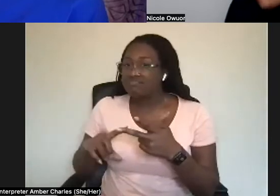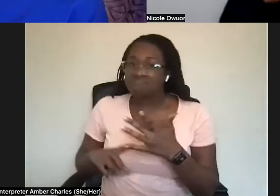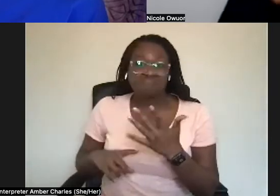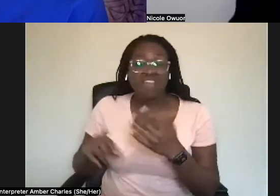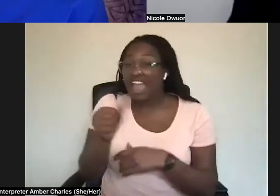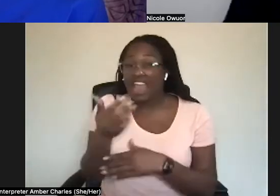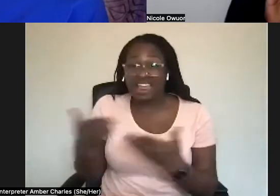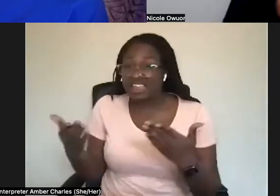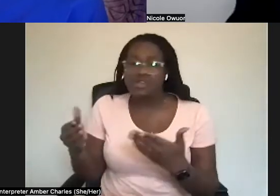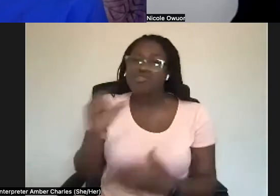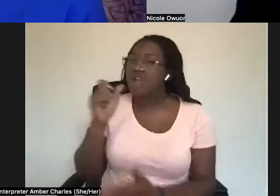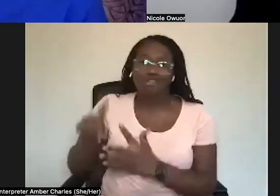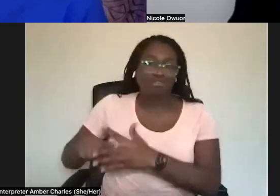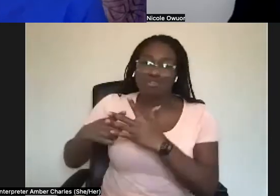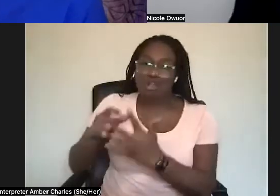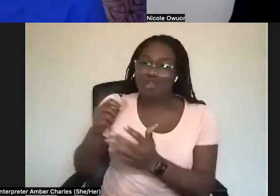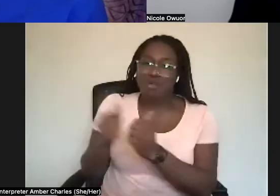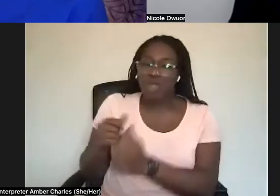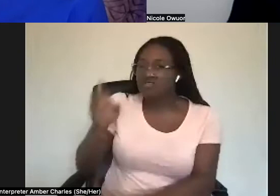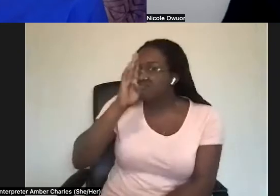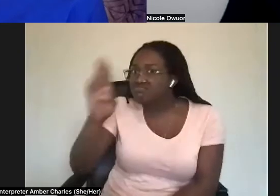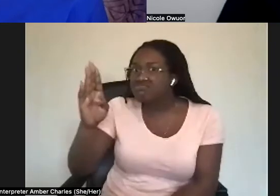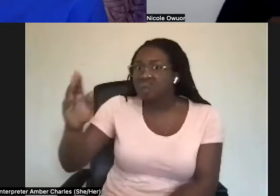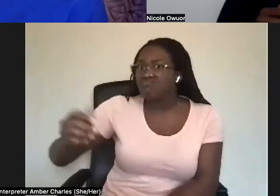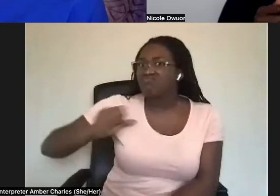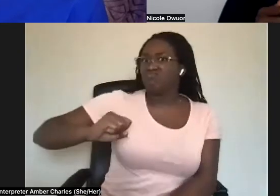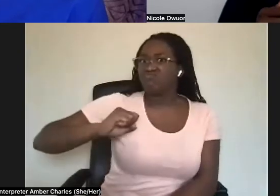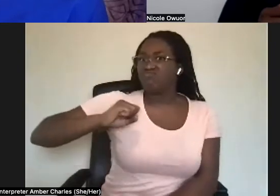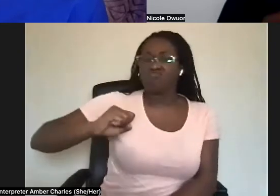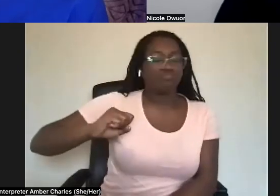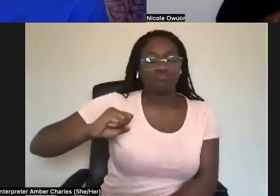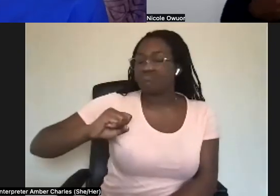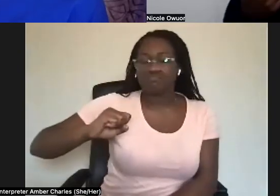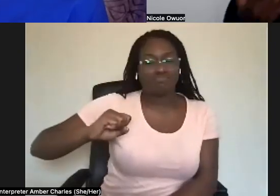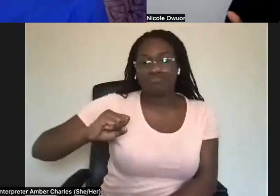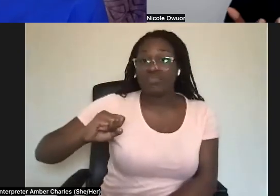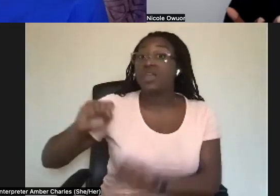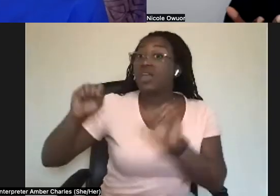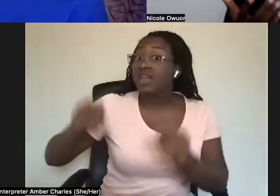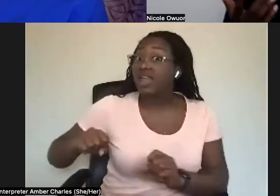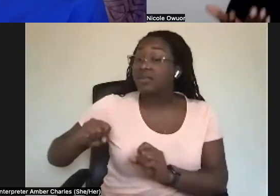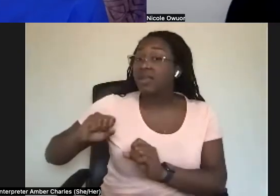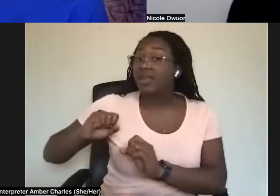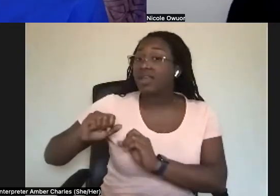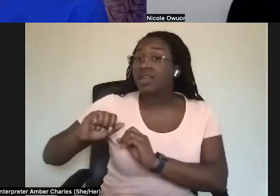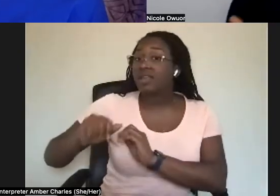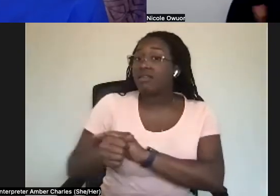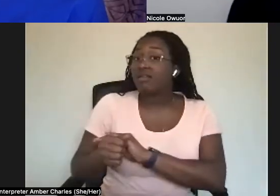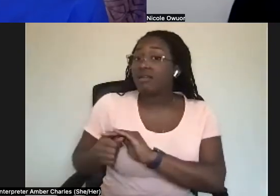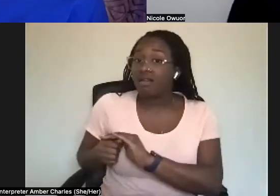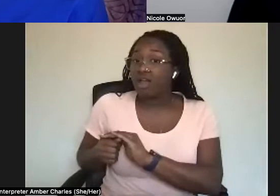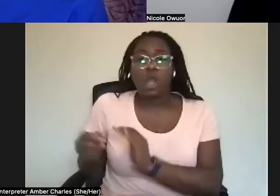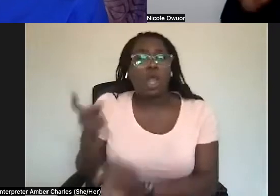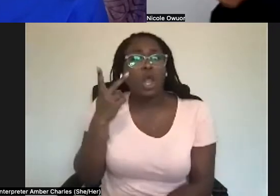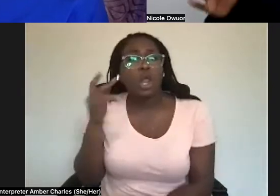the most direct and aggressive resistance. It can be the facade of support. It can